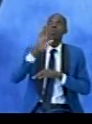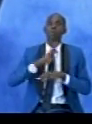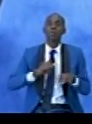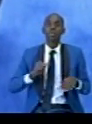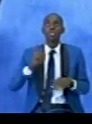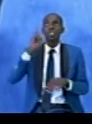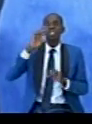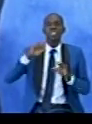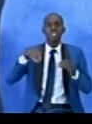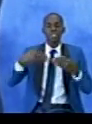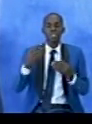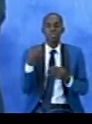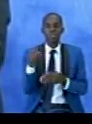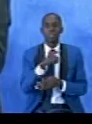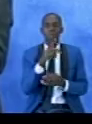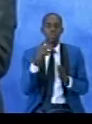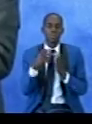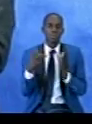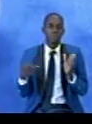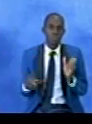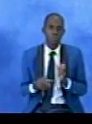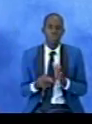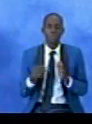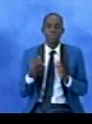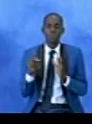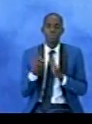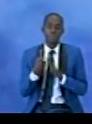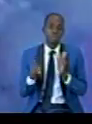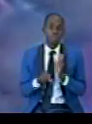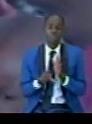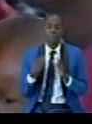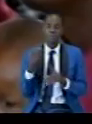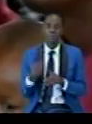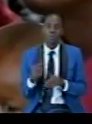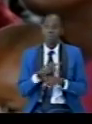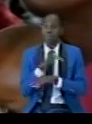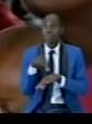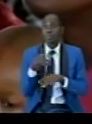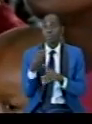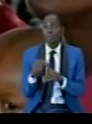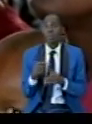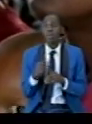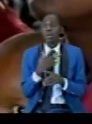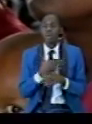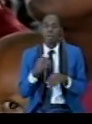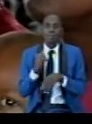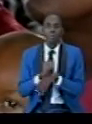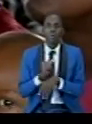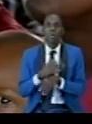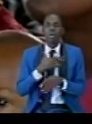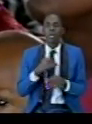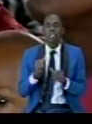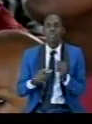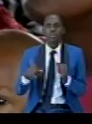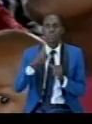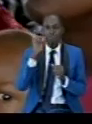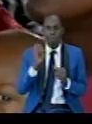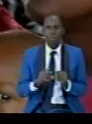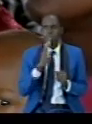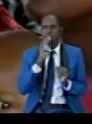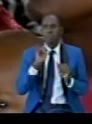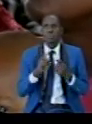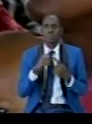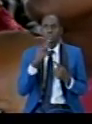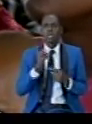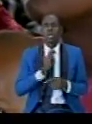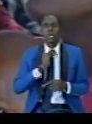gives a work that is purposeful. And everyone should be able to say, like David said, I know what the Lord